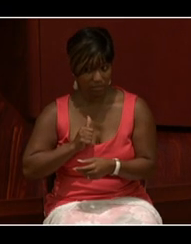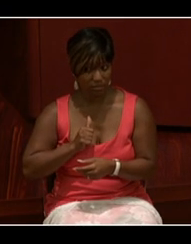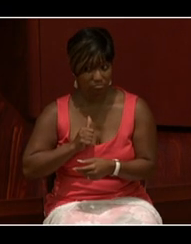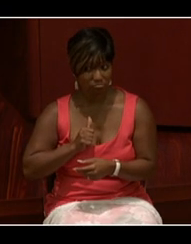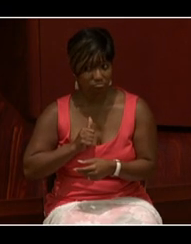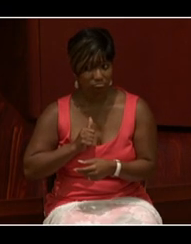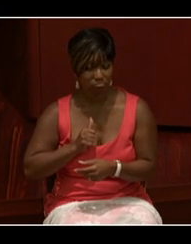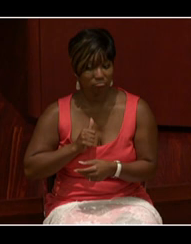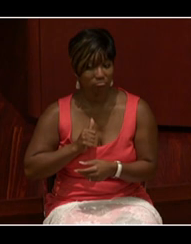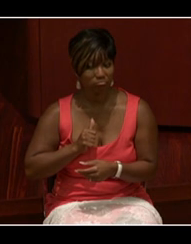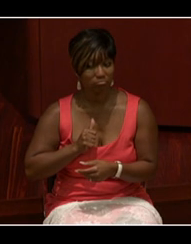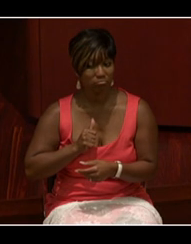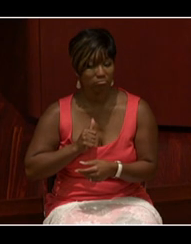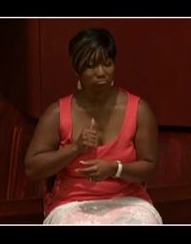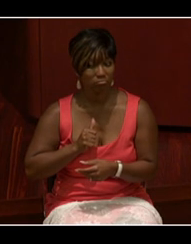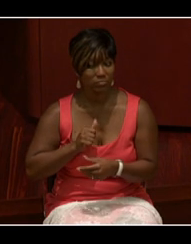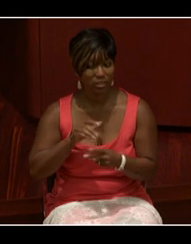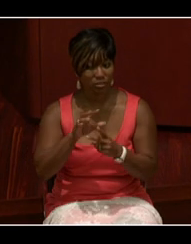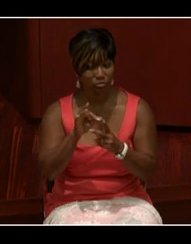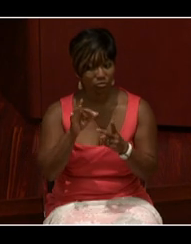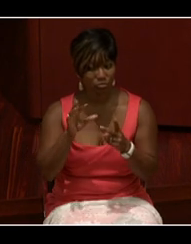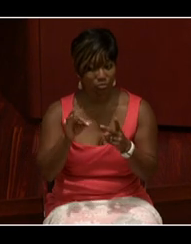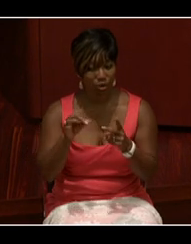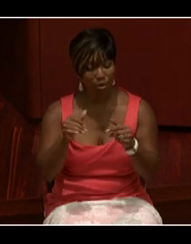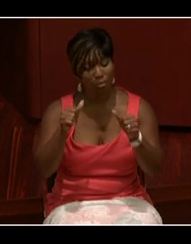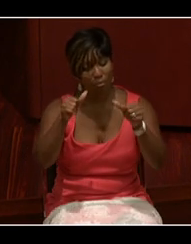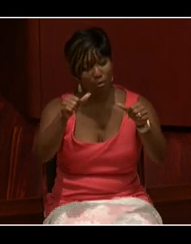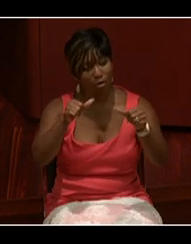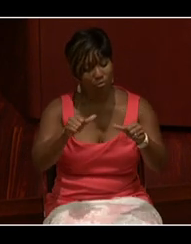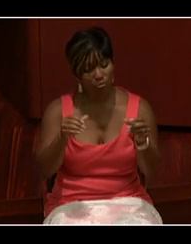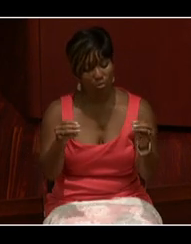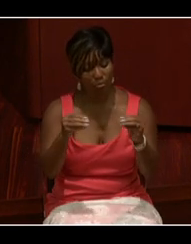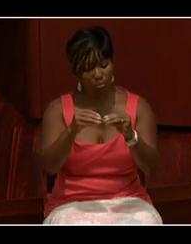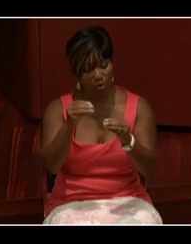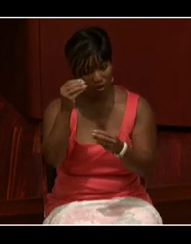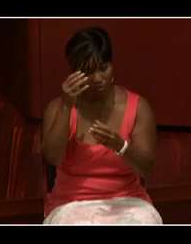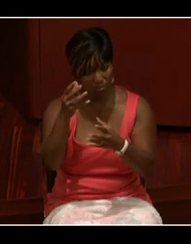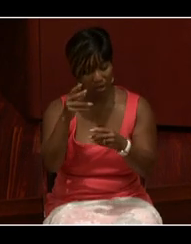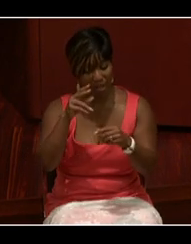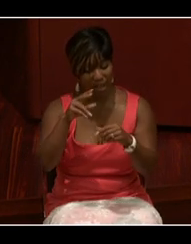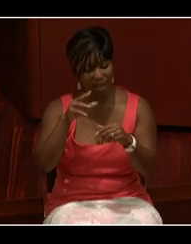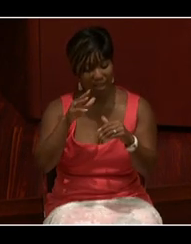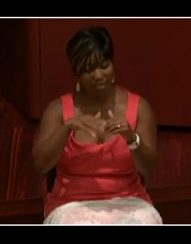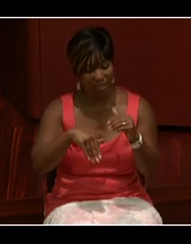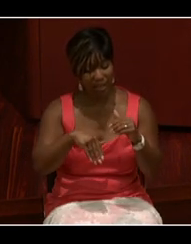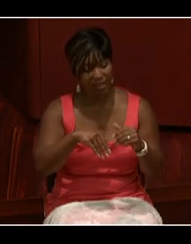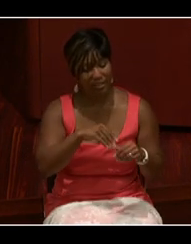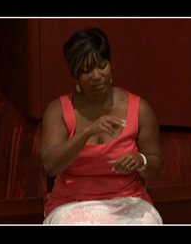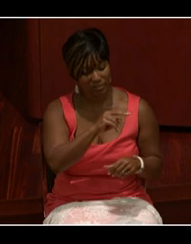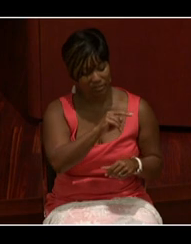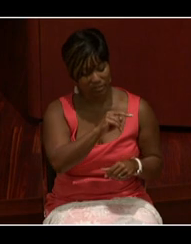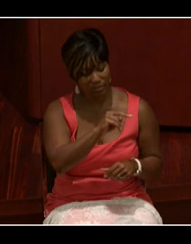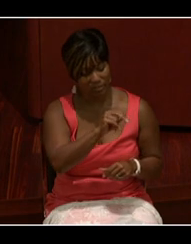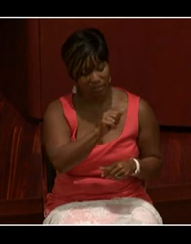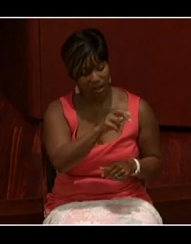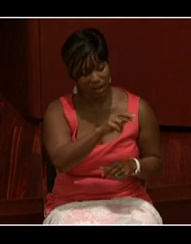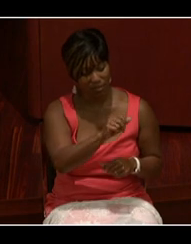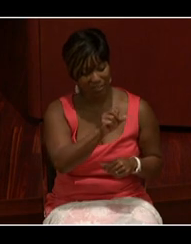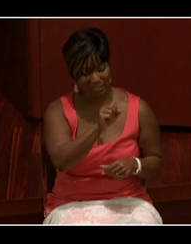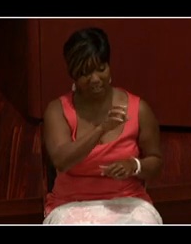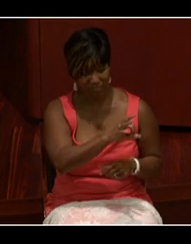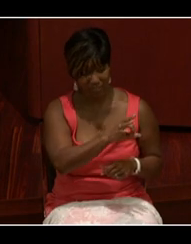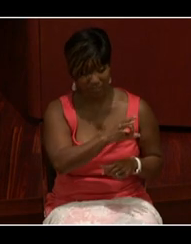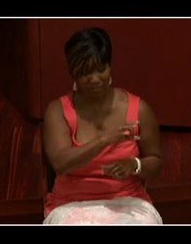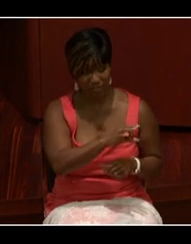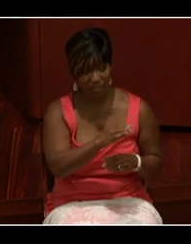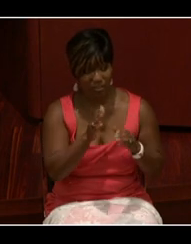The National Archives of Atlanta just chose to post more information than the National Archives of San Francisco. It's still arranged alphabetically